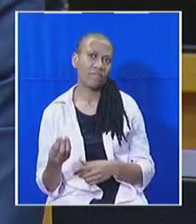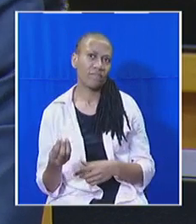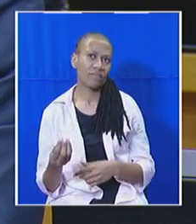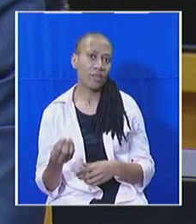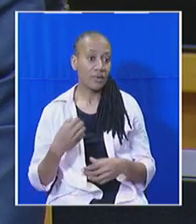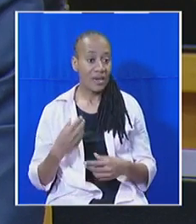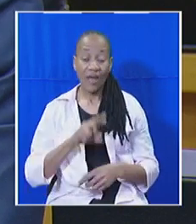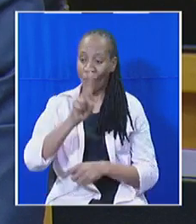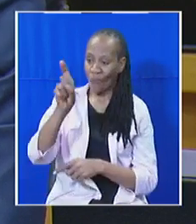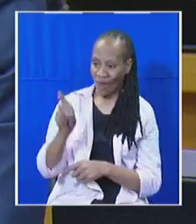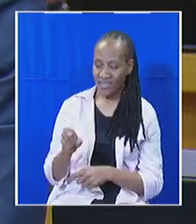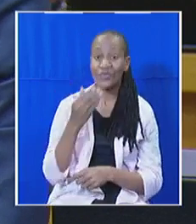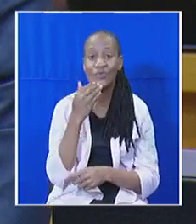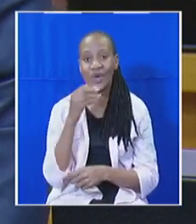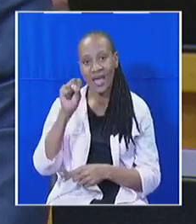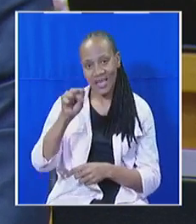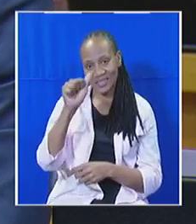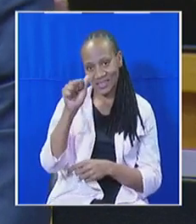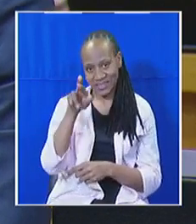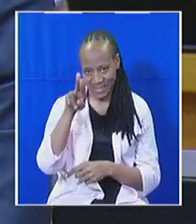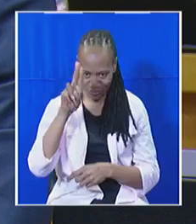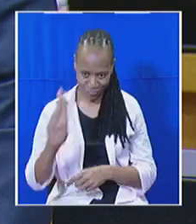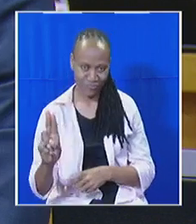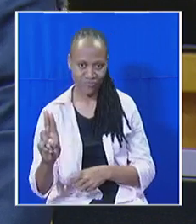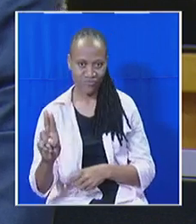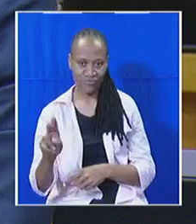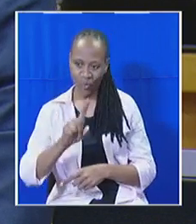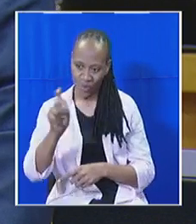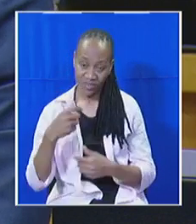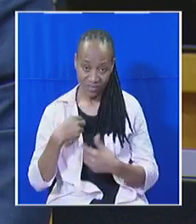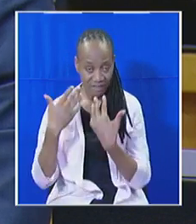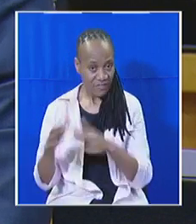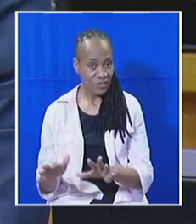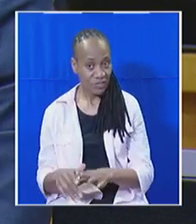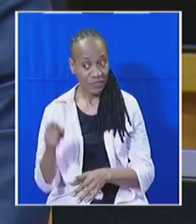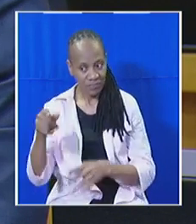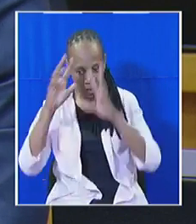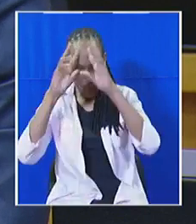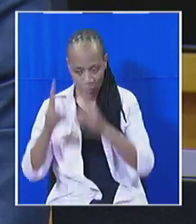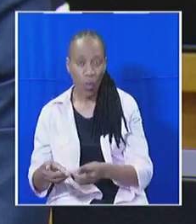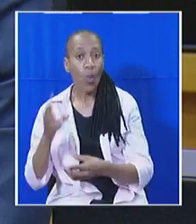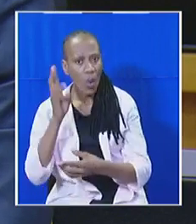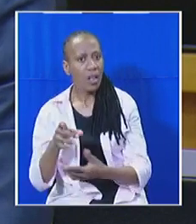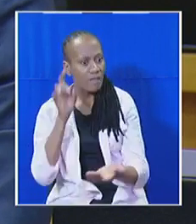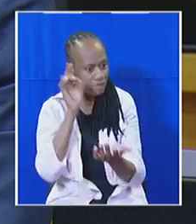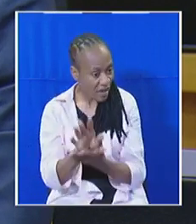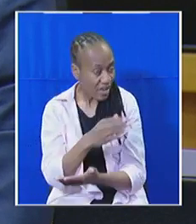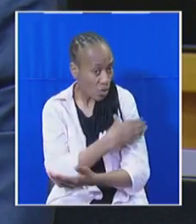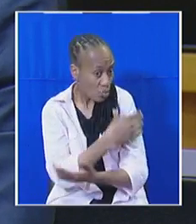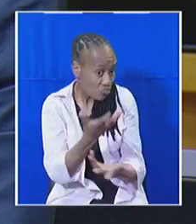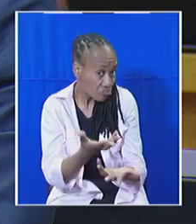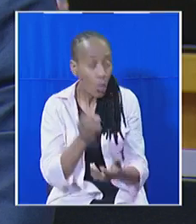to answer that question. When they decide to hire the coach or to fire the coach, it is